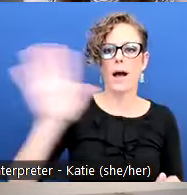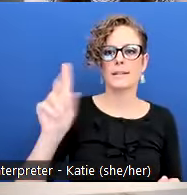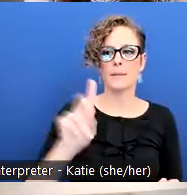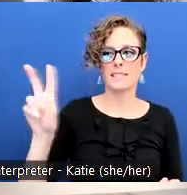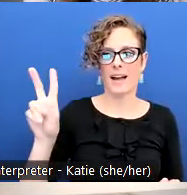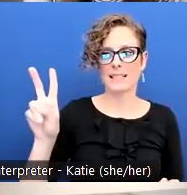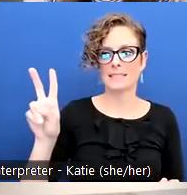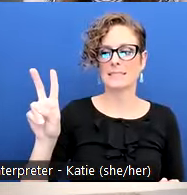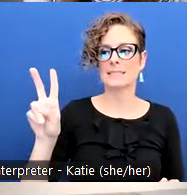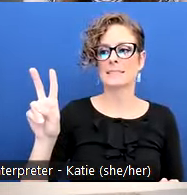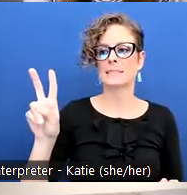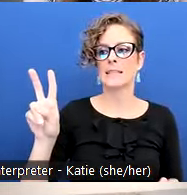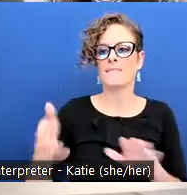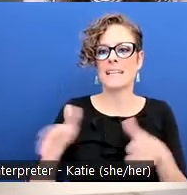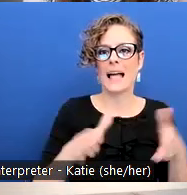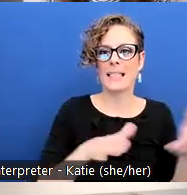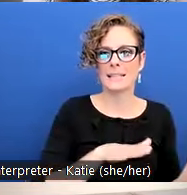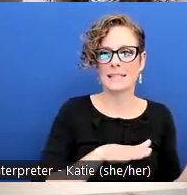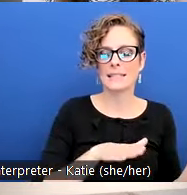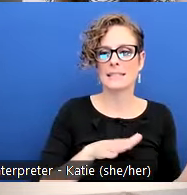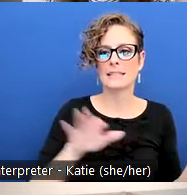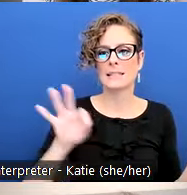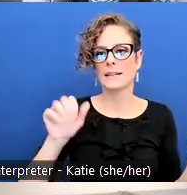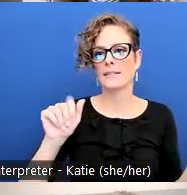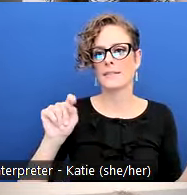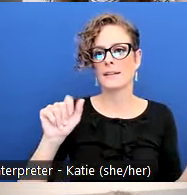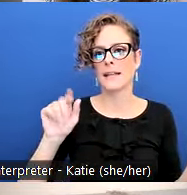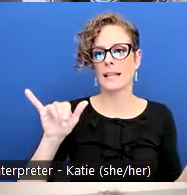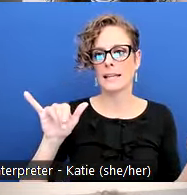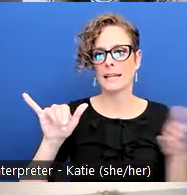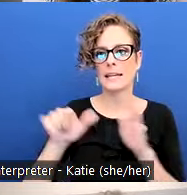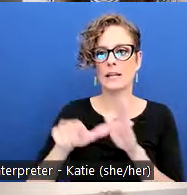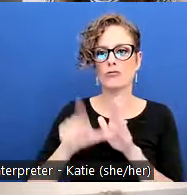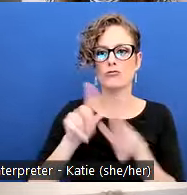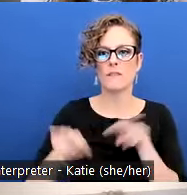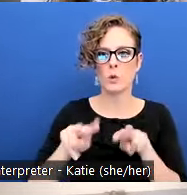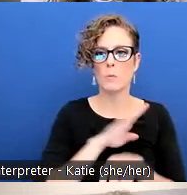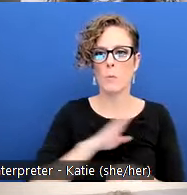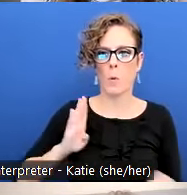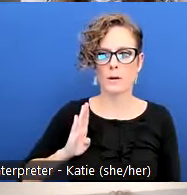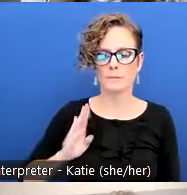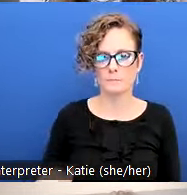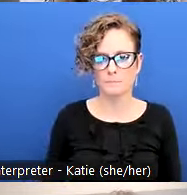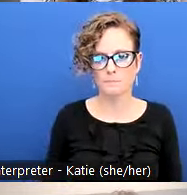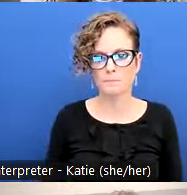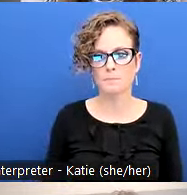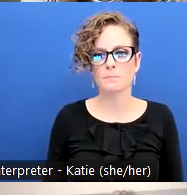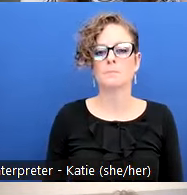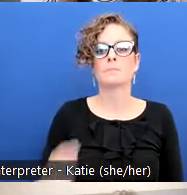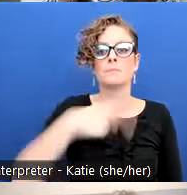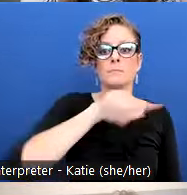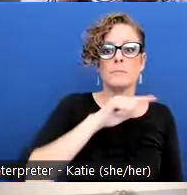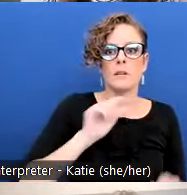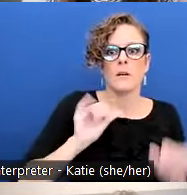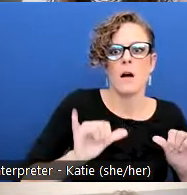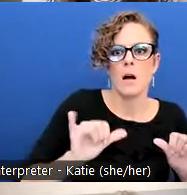board. Towards the beginning of the session this year, someone realized that if we didn't pass a bill, the review